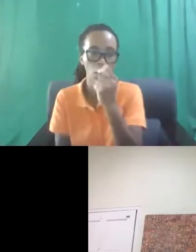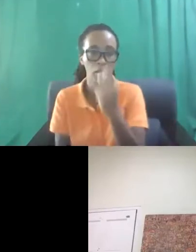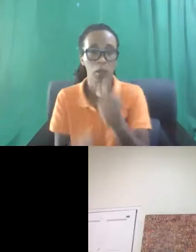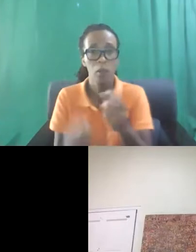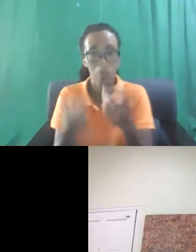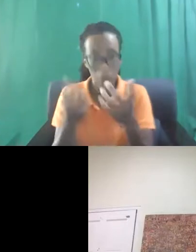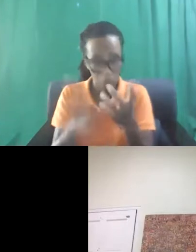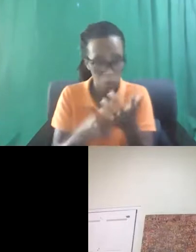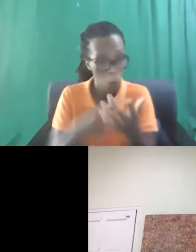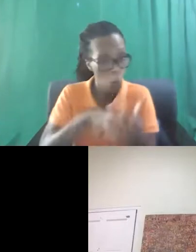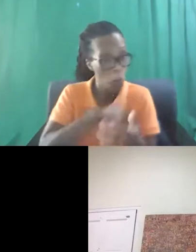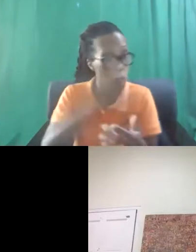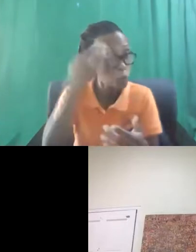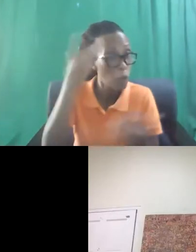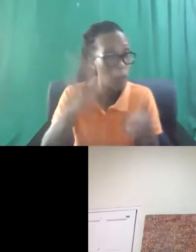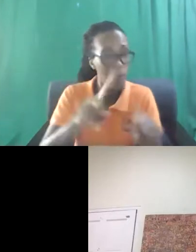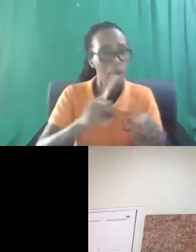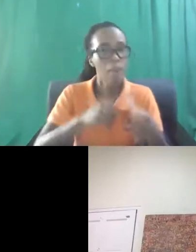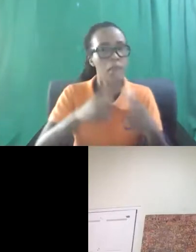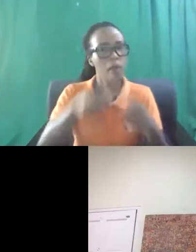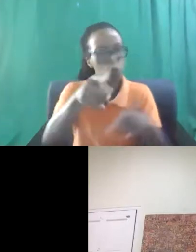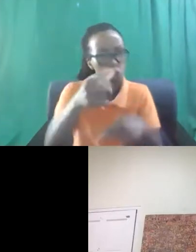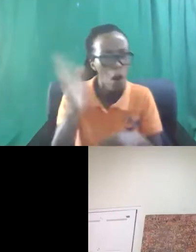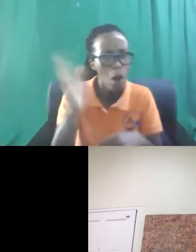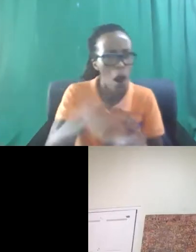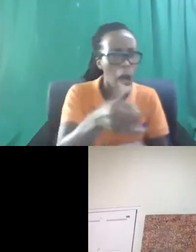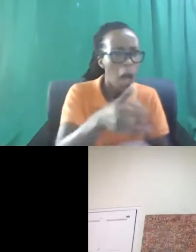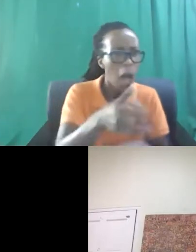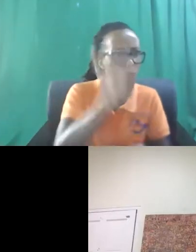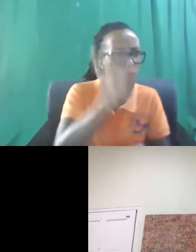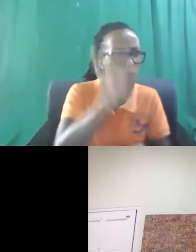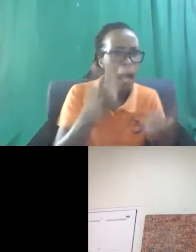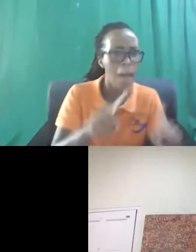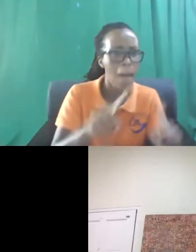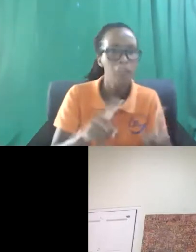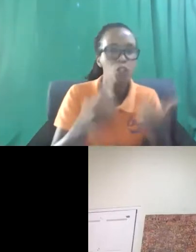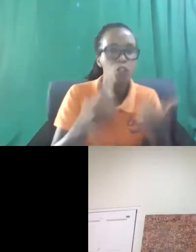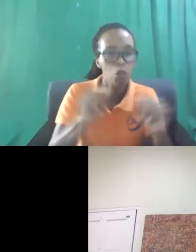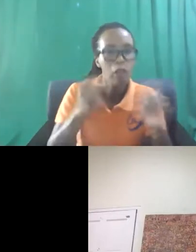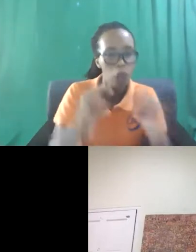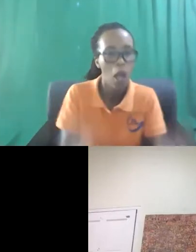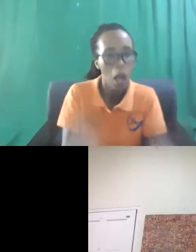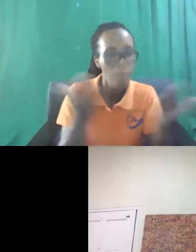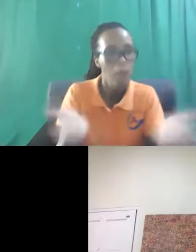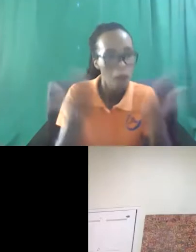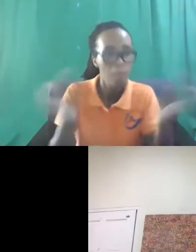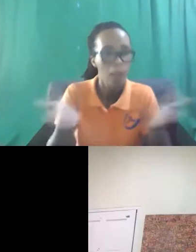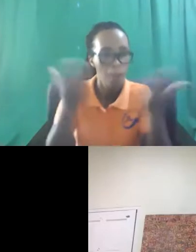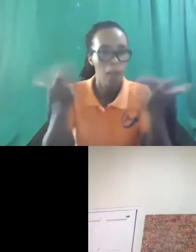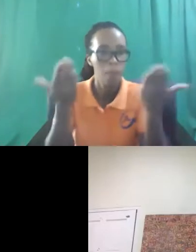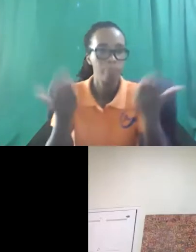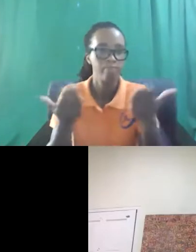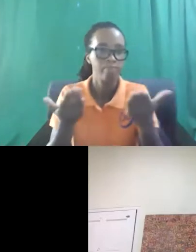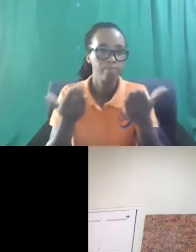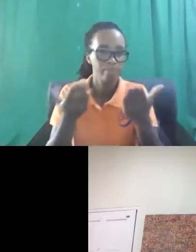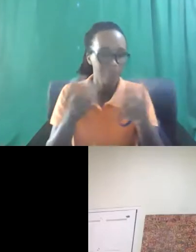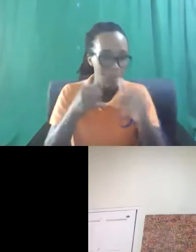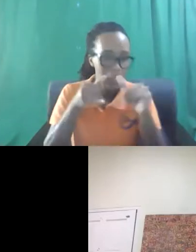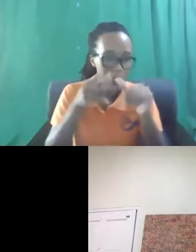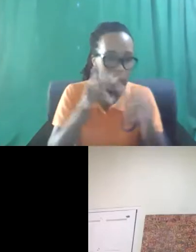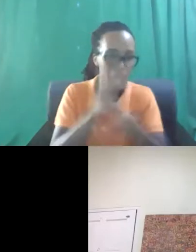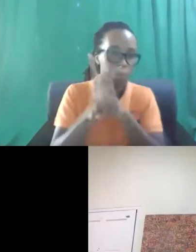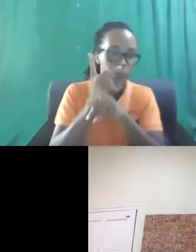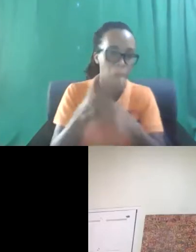And then there are people like you who are aware that it's happening and you're trying to help it to stay relevant.